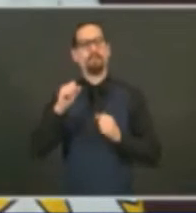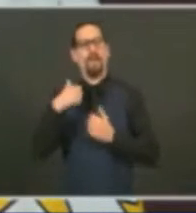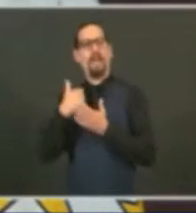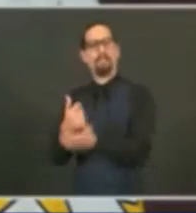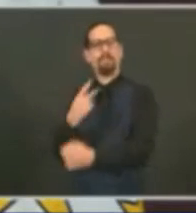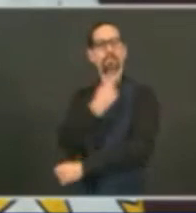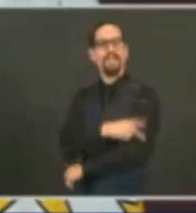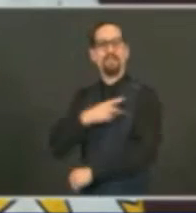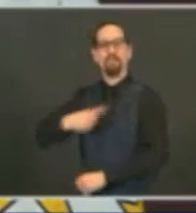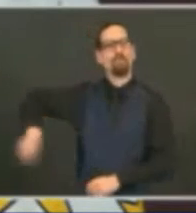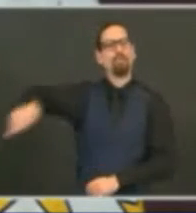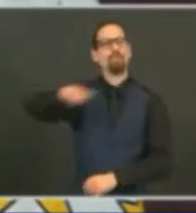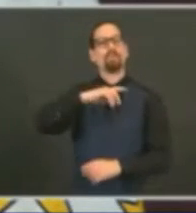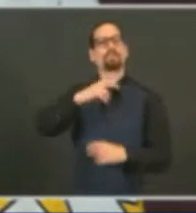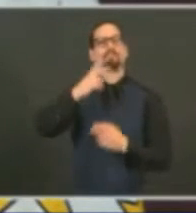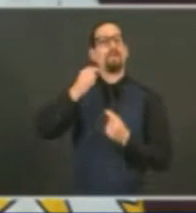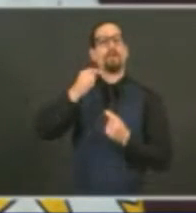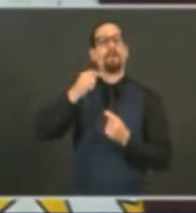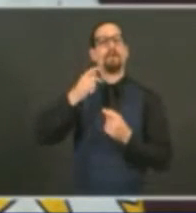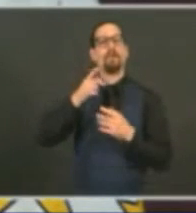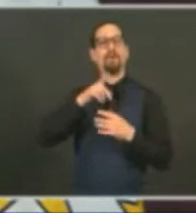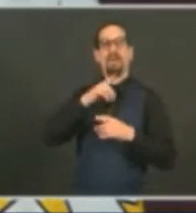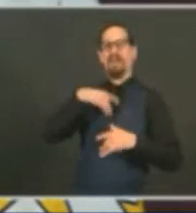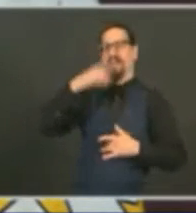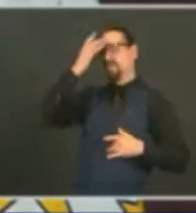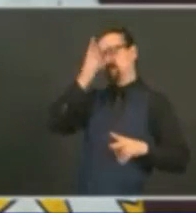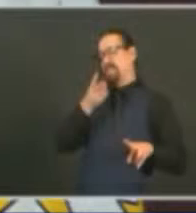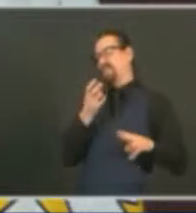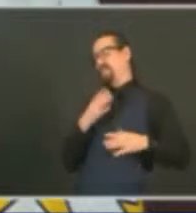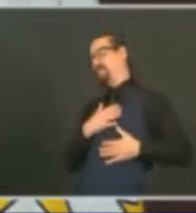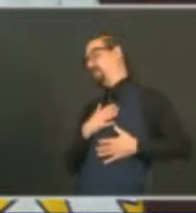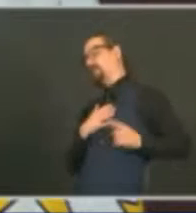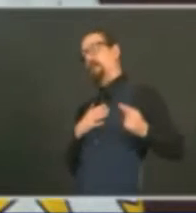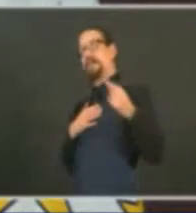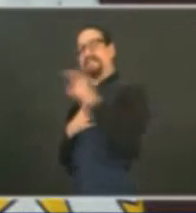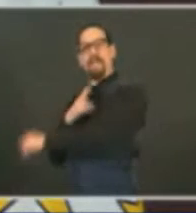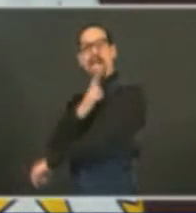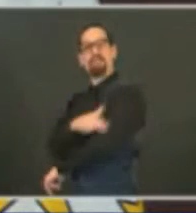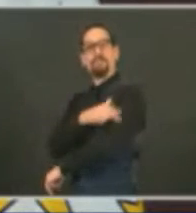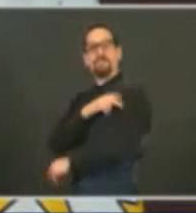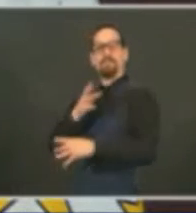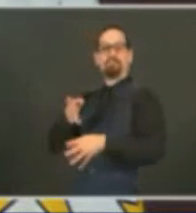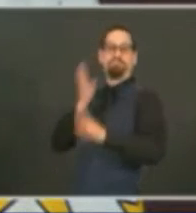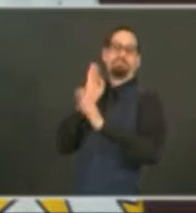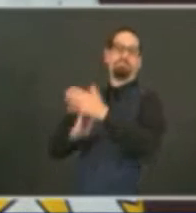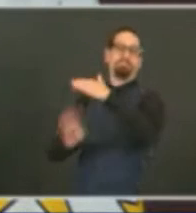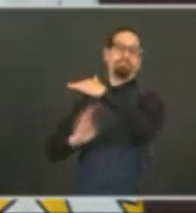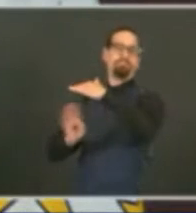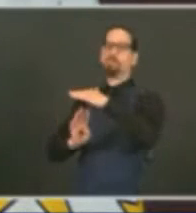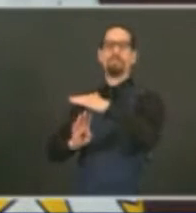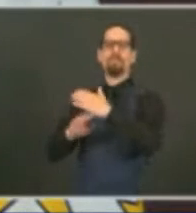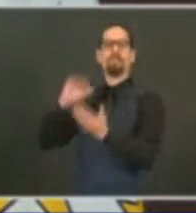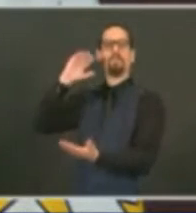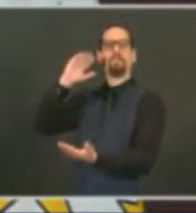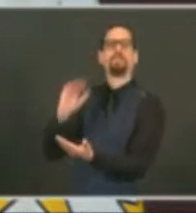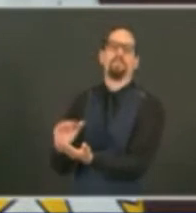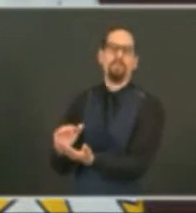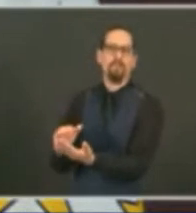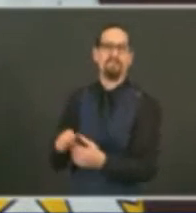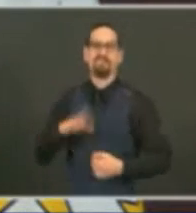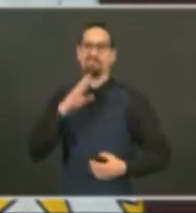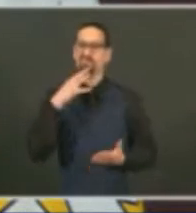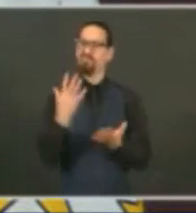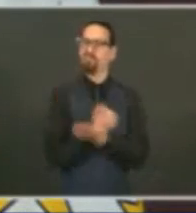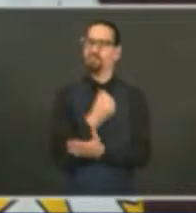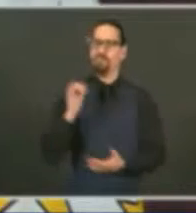as well. So we have many opportunities on the horizon that we want you all to take advantage of. The medication that I'm